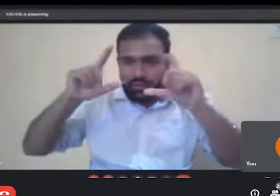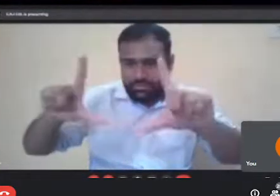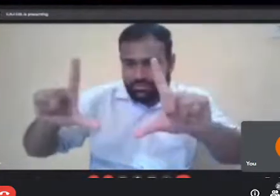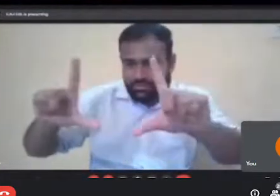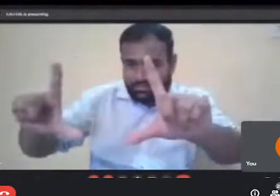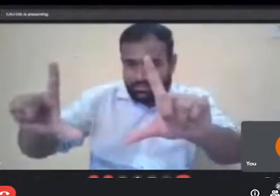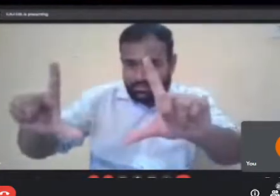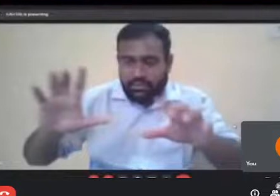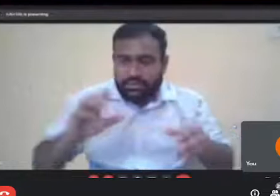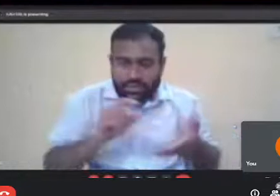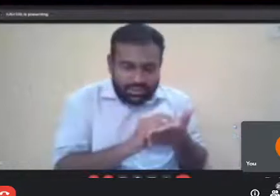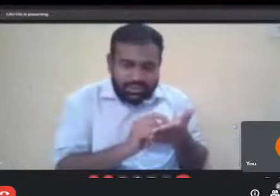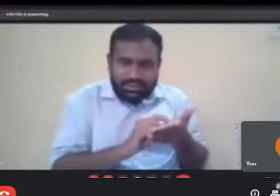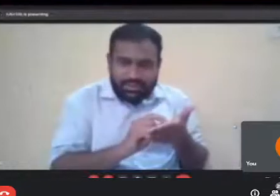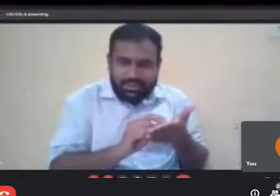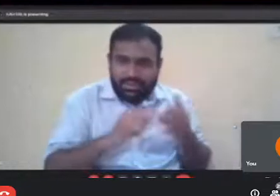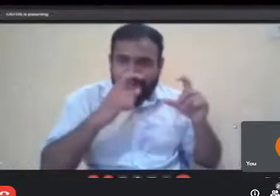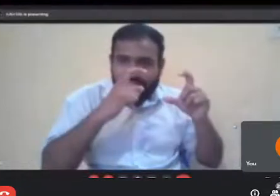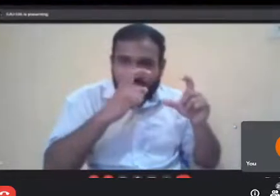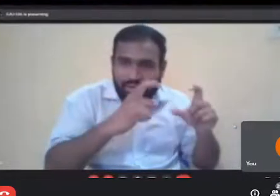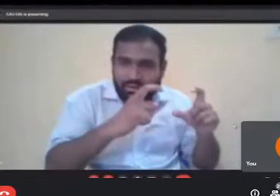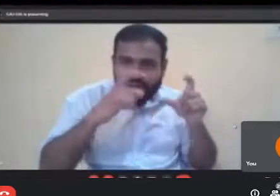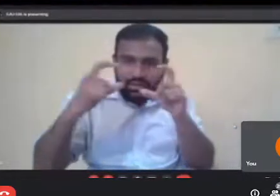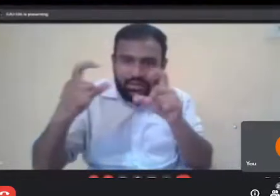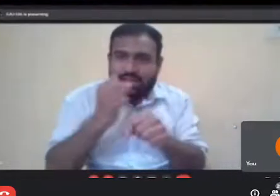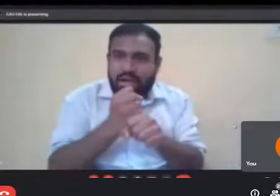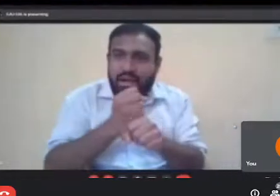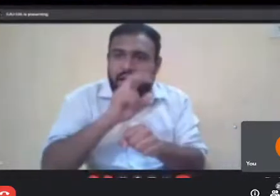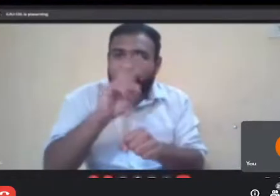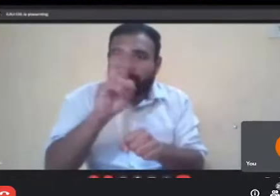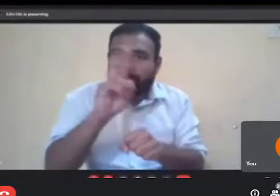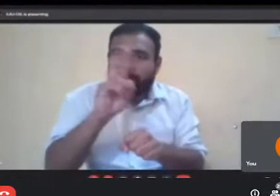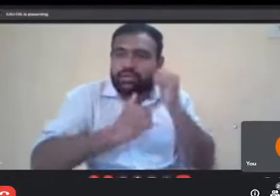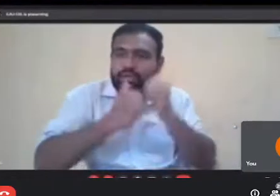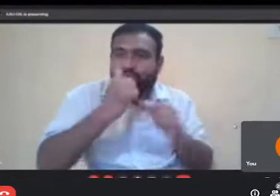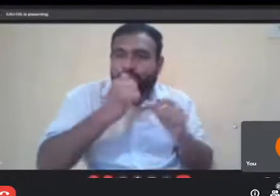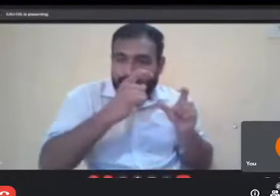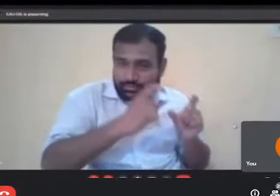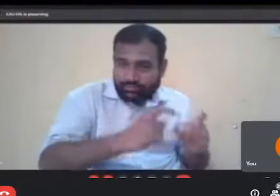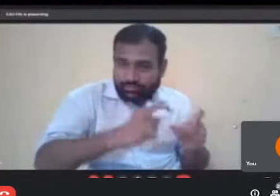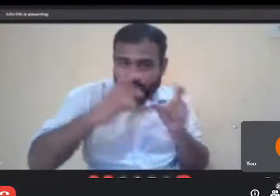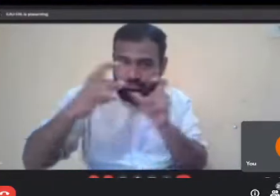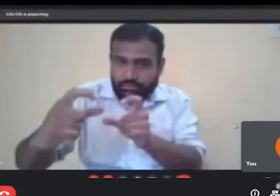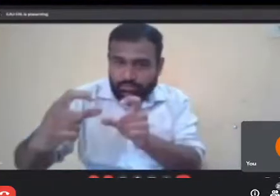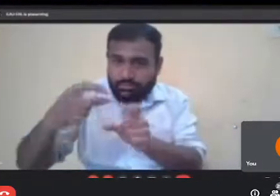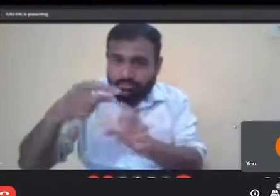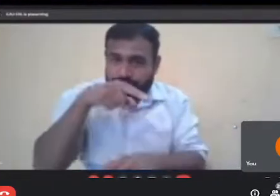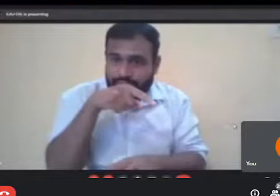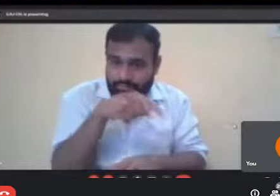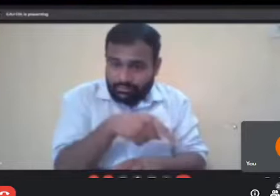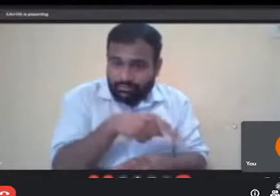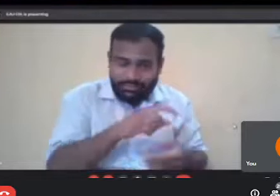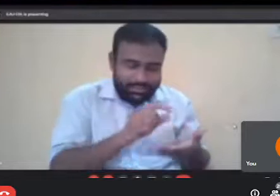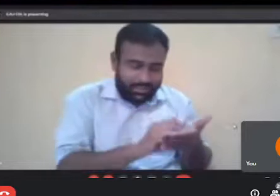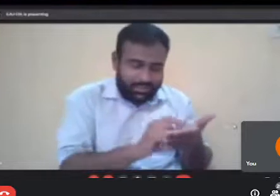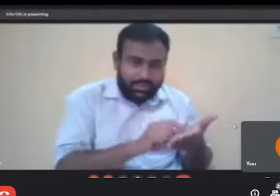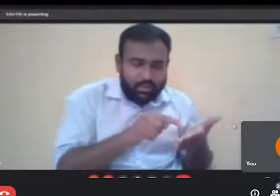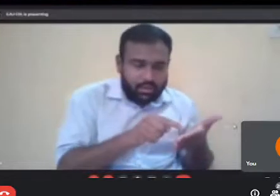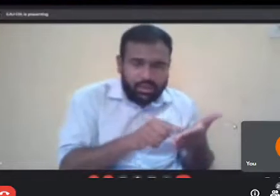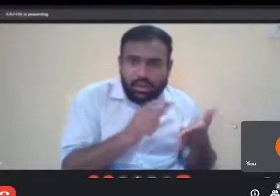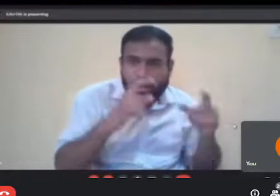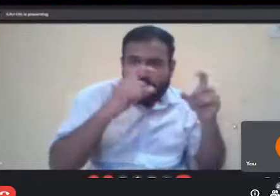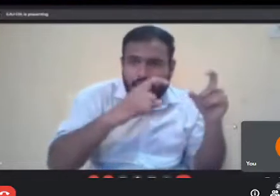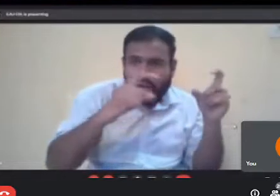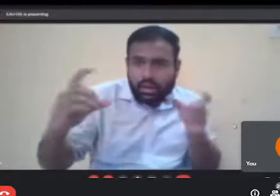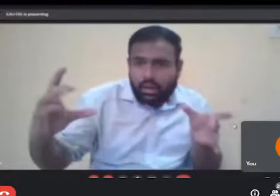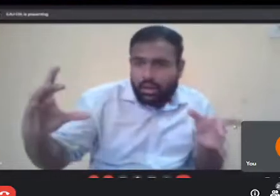computer photograph, which we have given. Here we have to see CC. like the grammar game which we have already talked